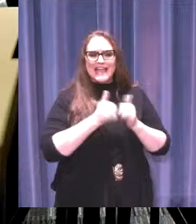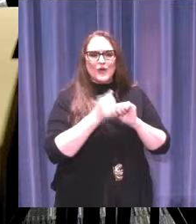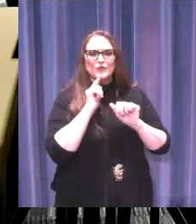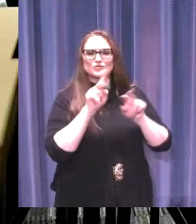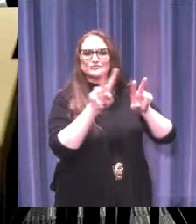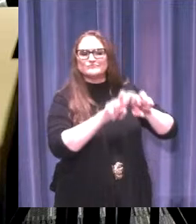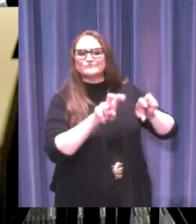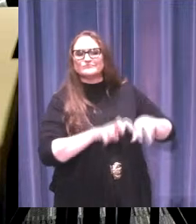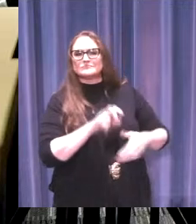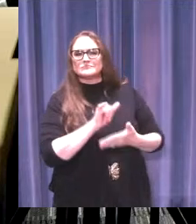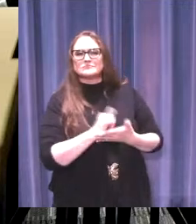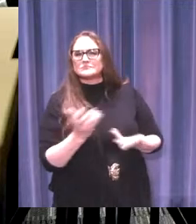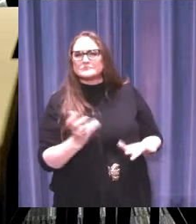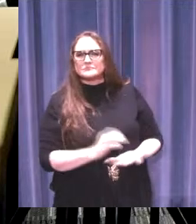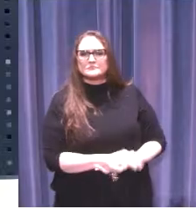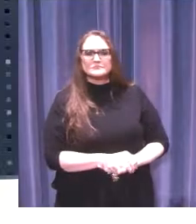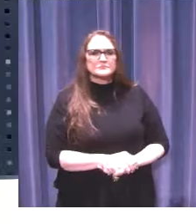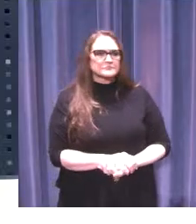assessments?